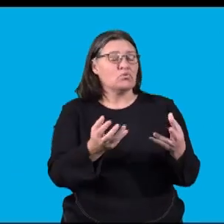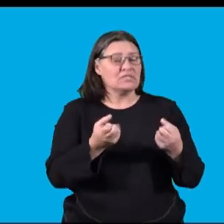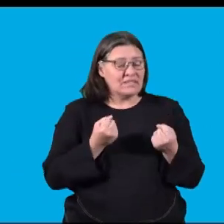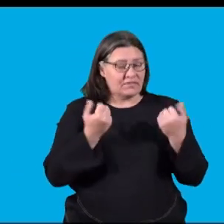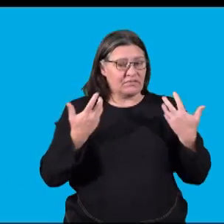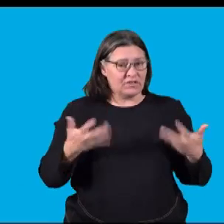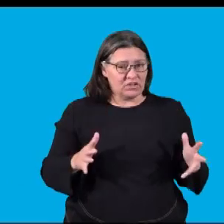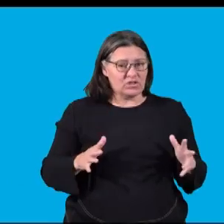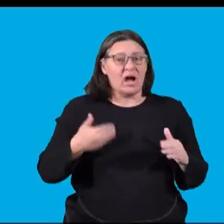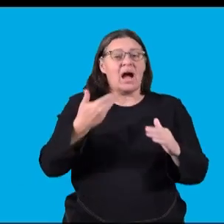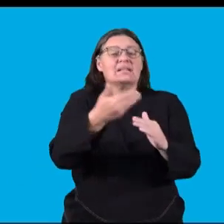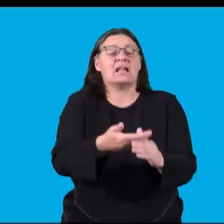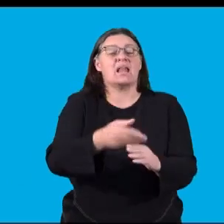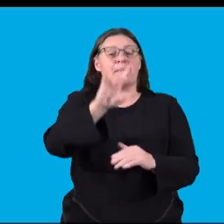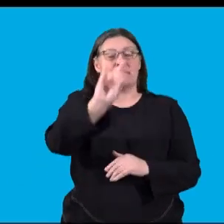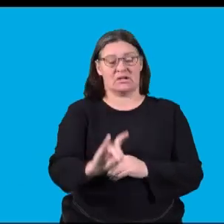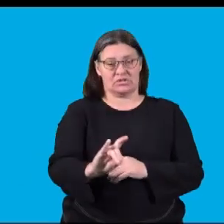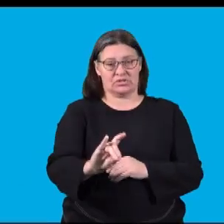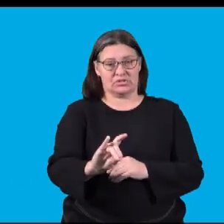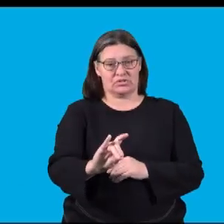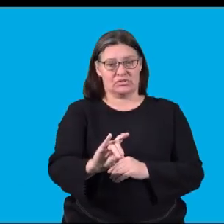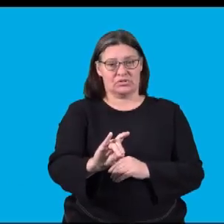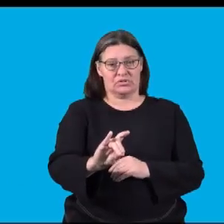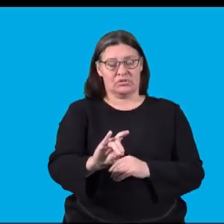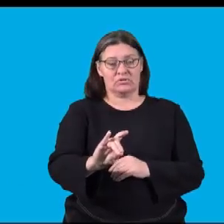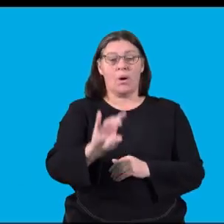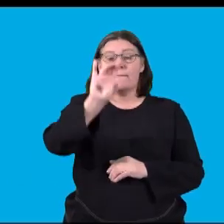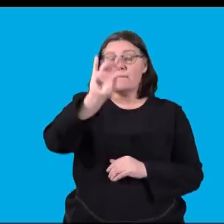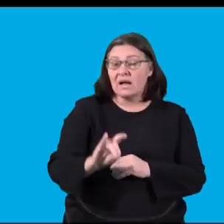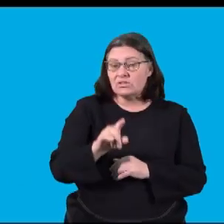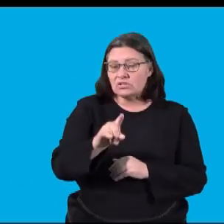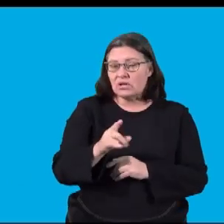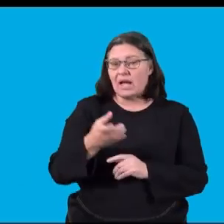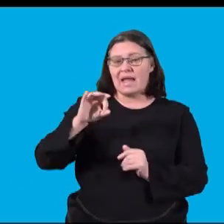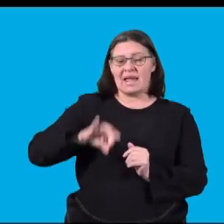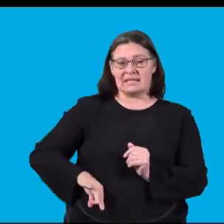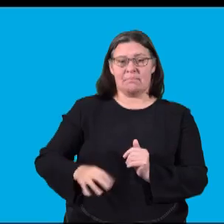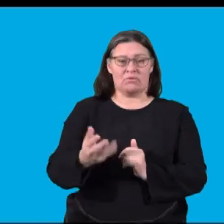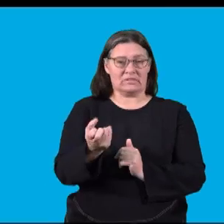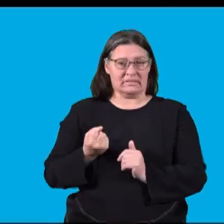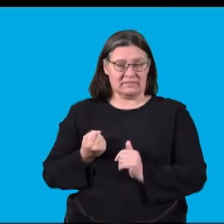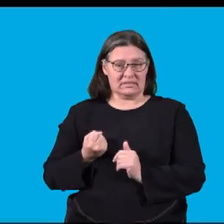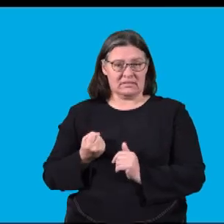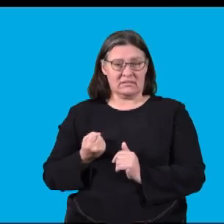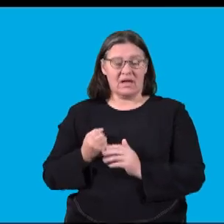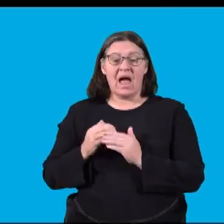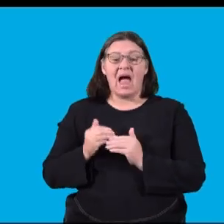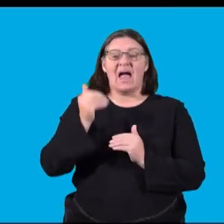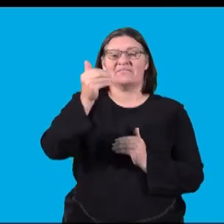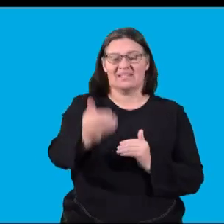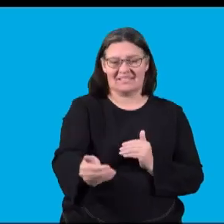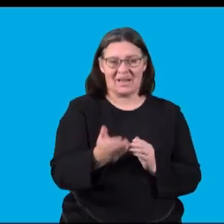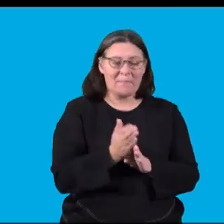we've received it now until March. So March is income received